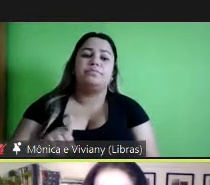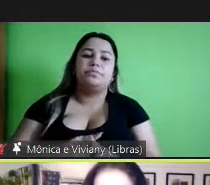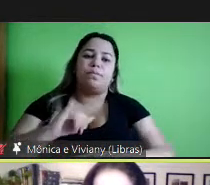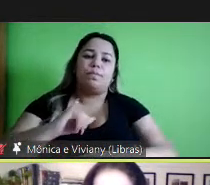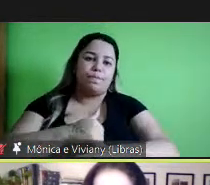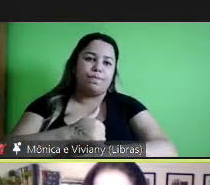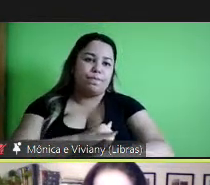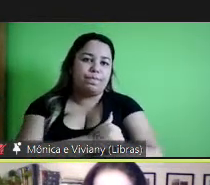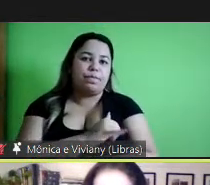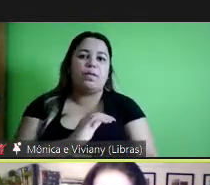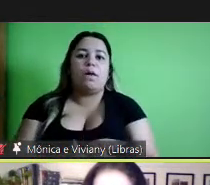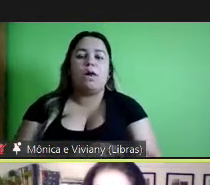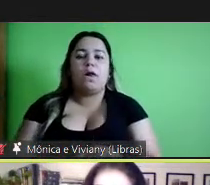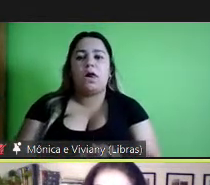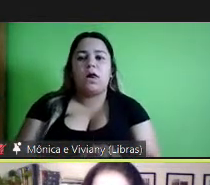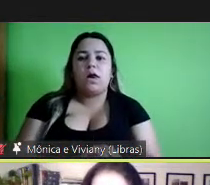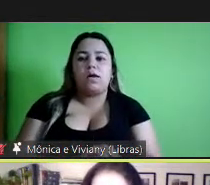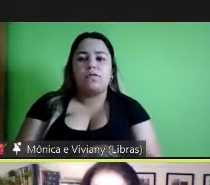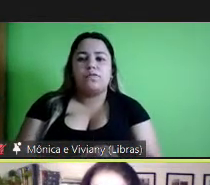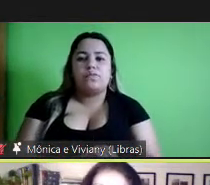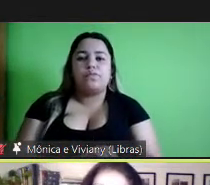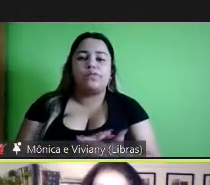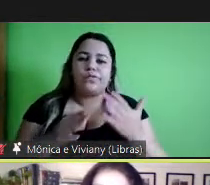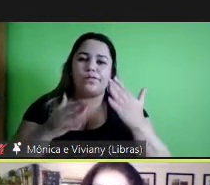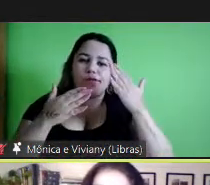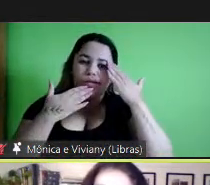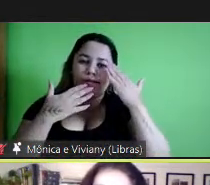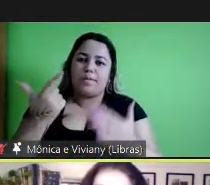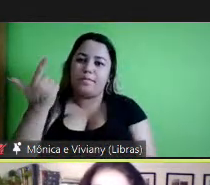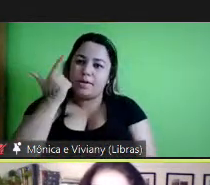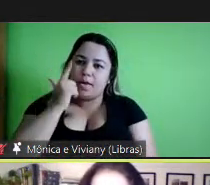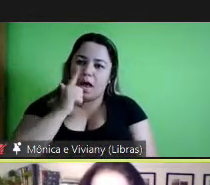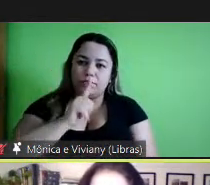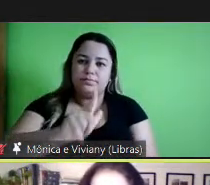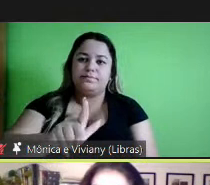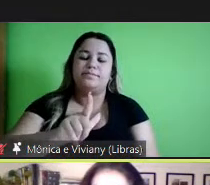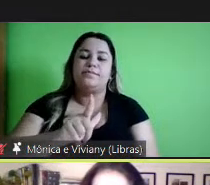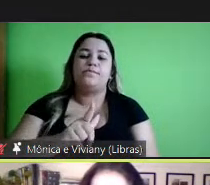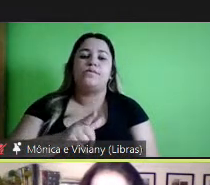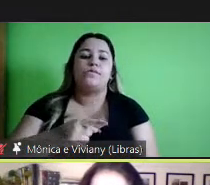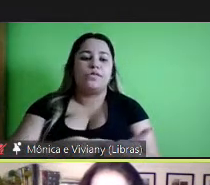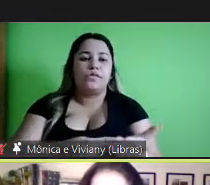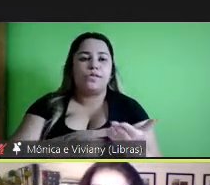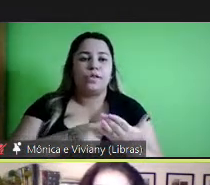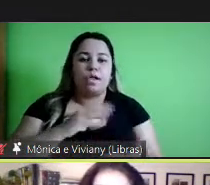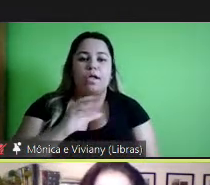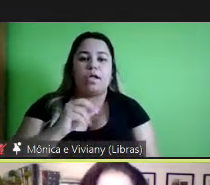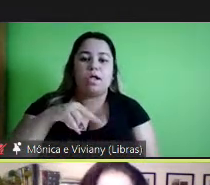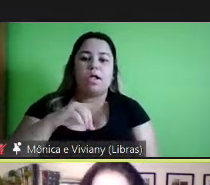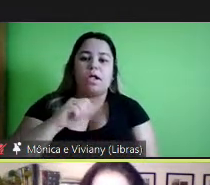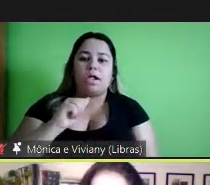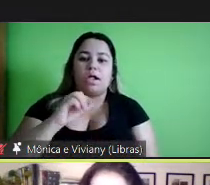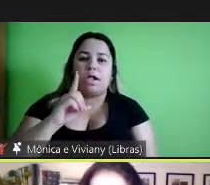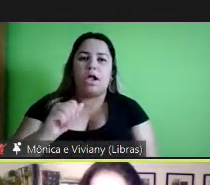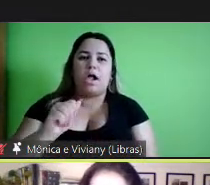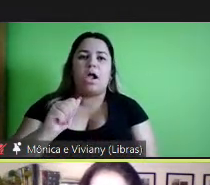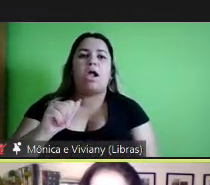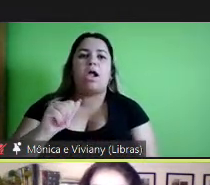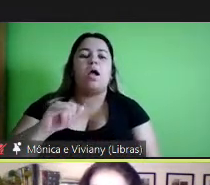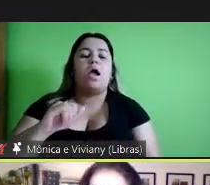So thank you again for inviting Obesity Canada to participate in this seminar. For those of you who are not familiar with